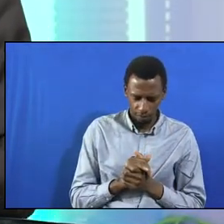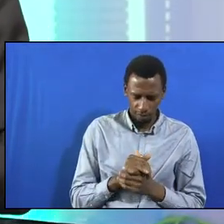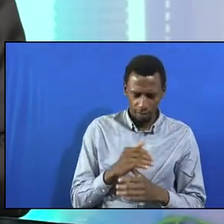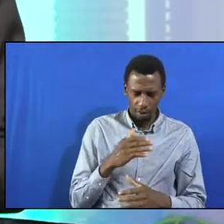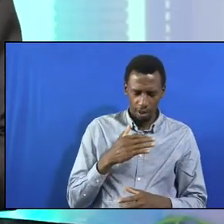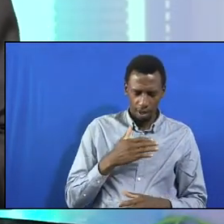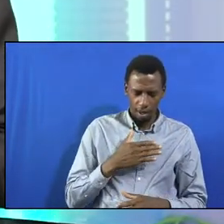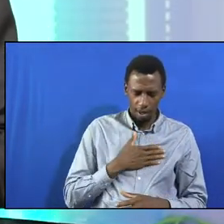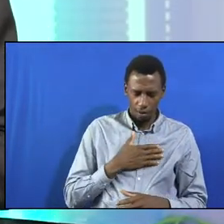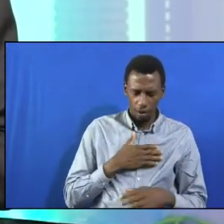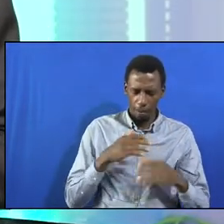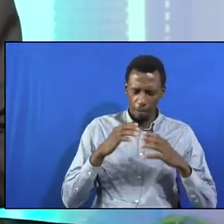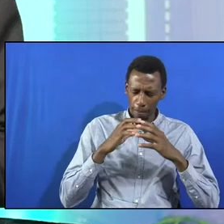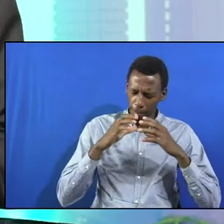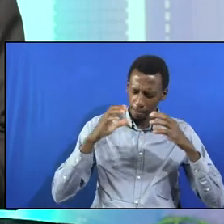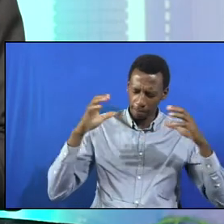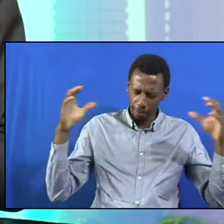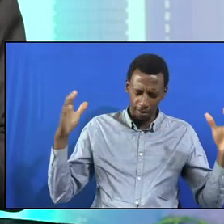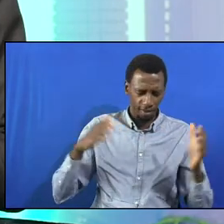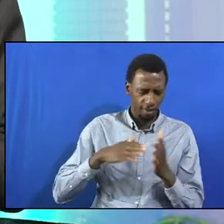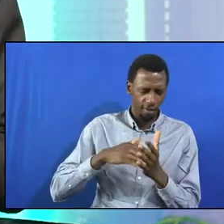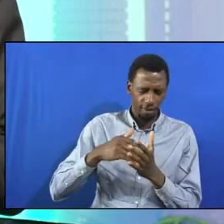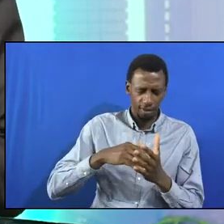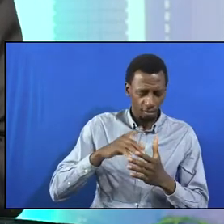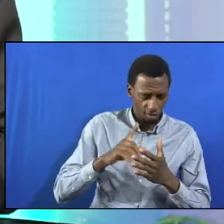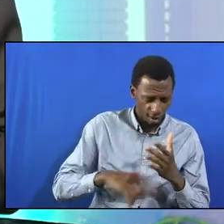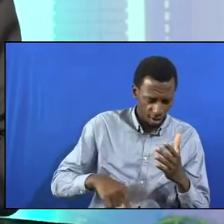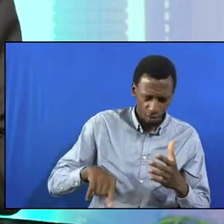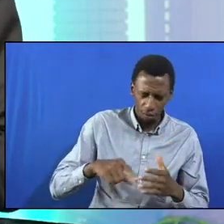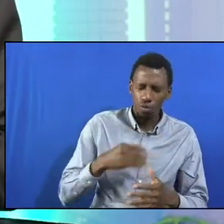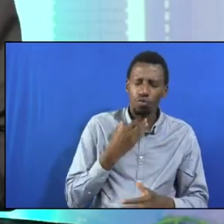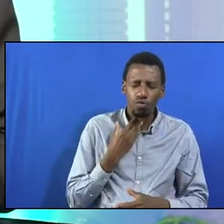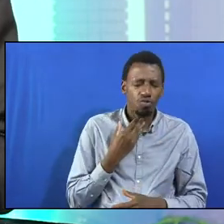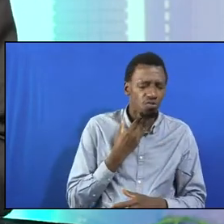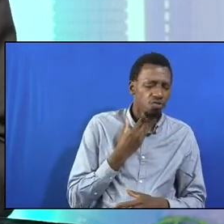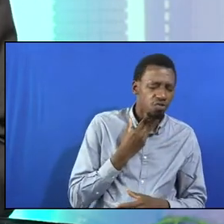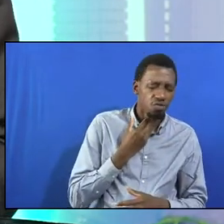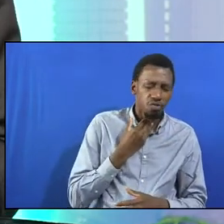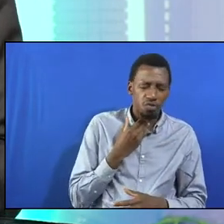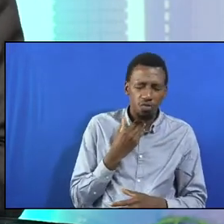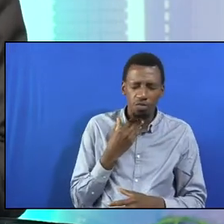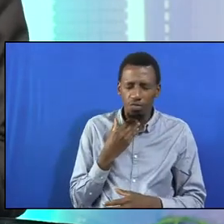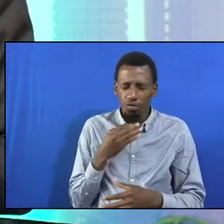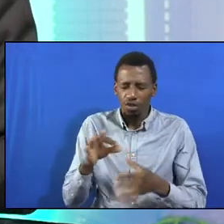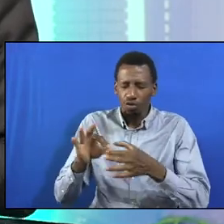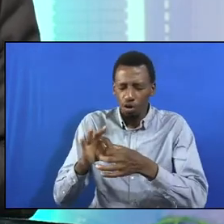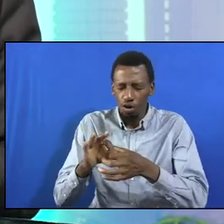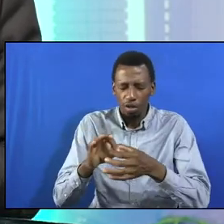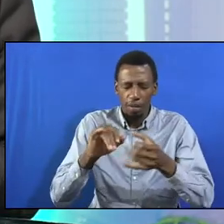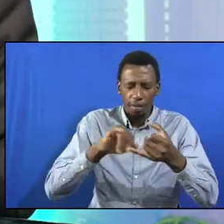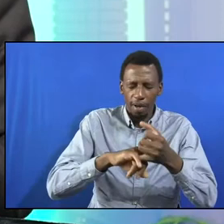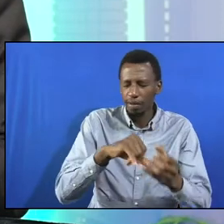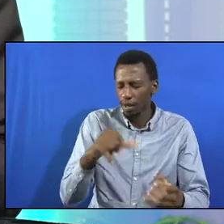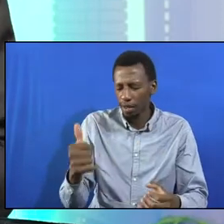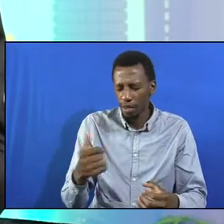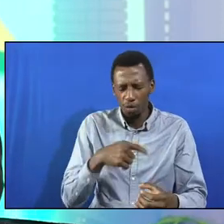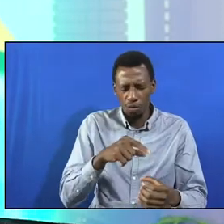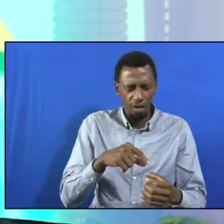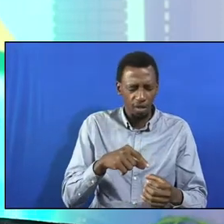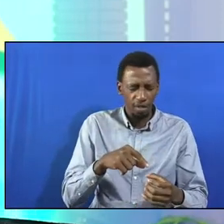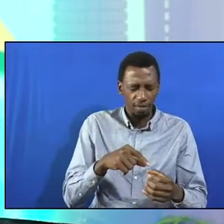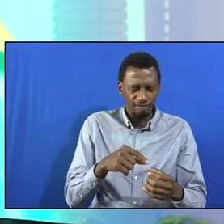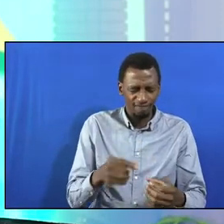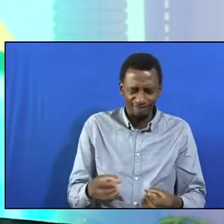our biggest weakness is that we are so desperate to be attached to others that we can sacrifice